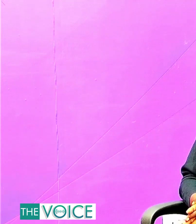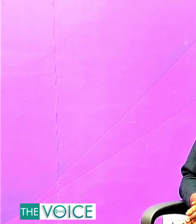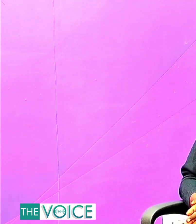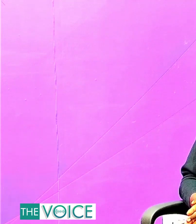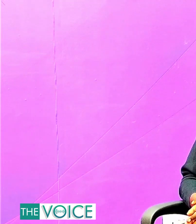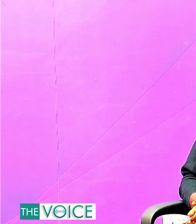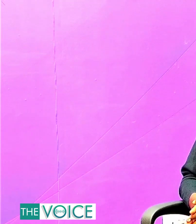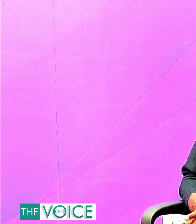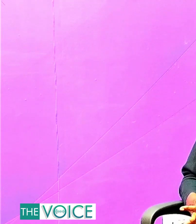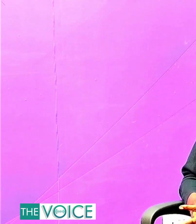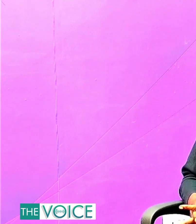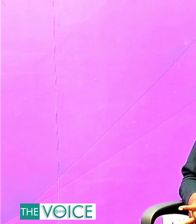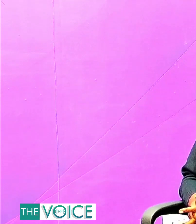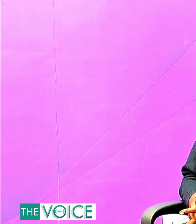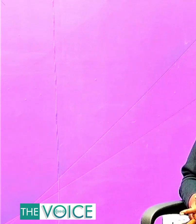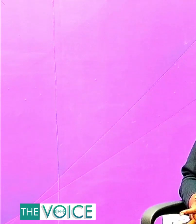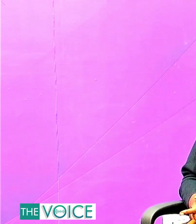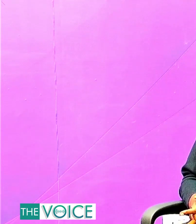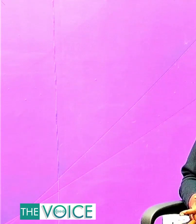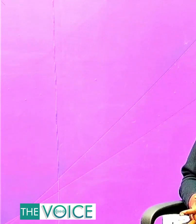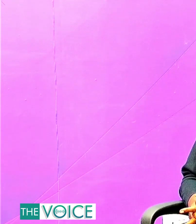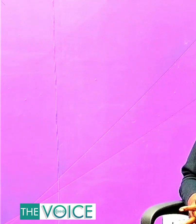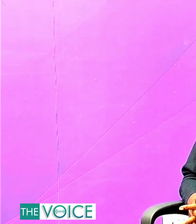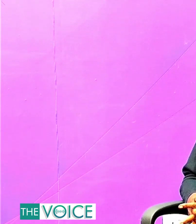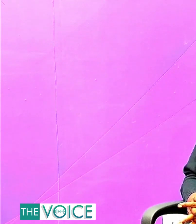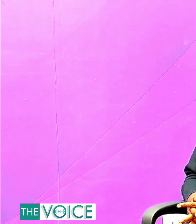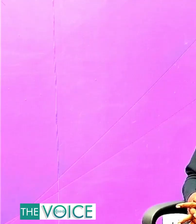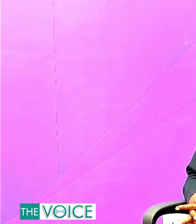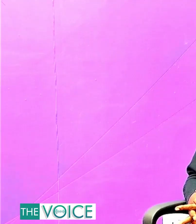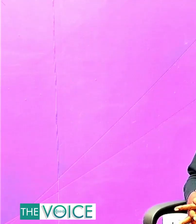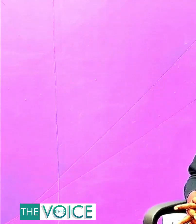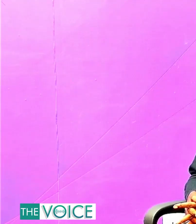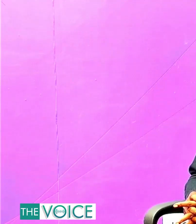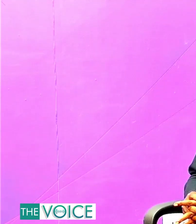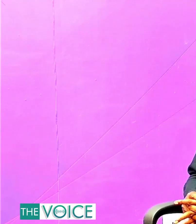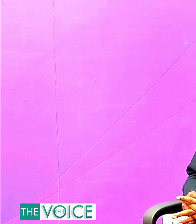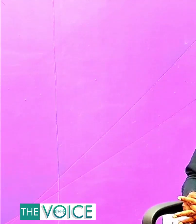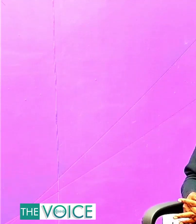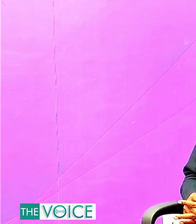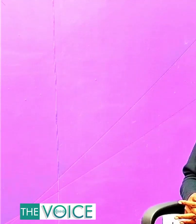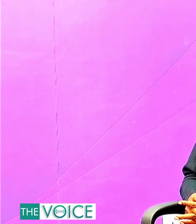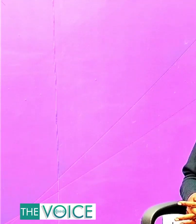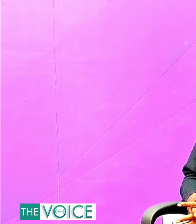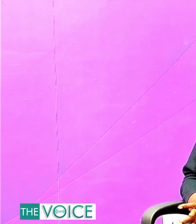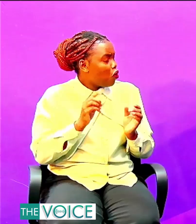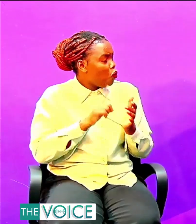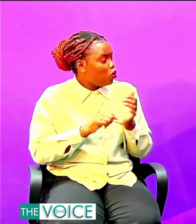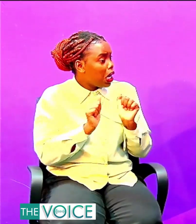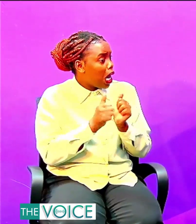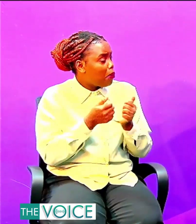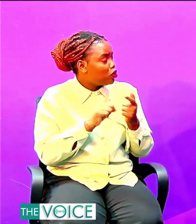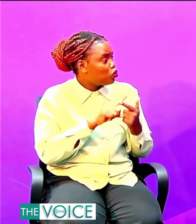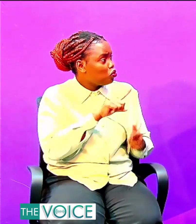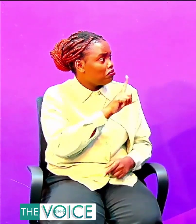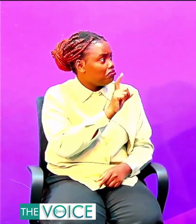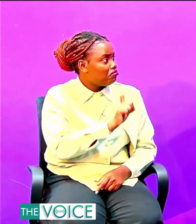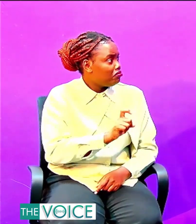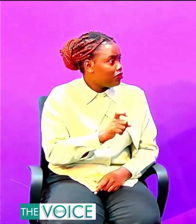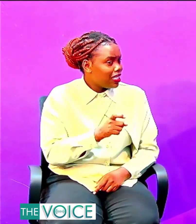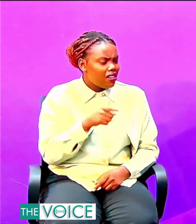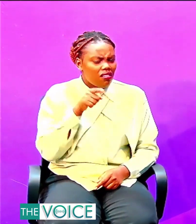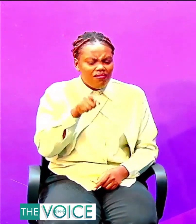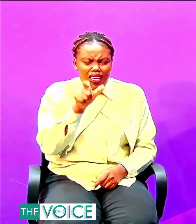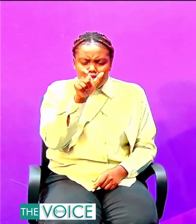who was responsible for hitting you in the head, were they there during this process you were in the hospital, or do they